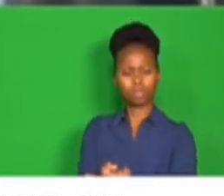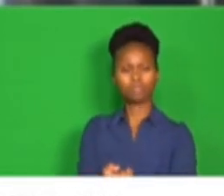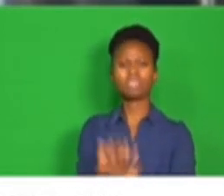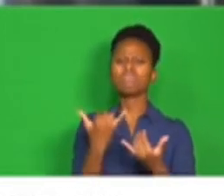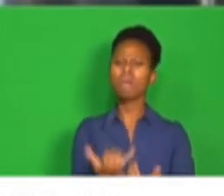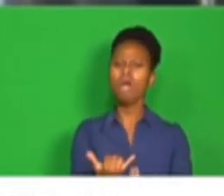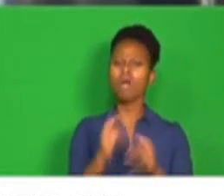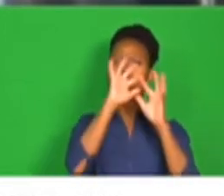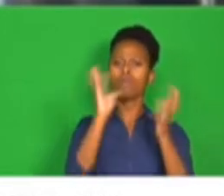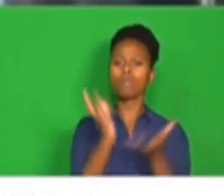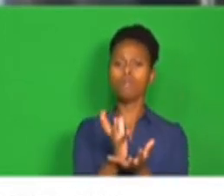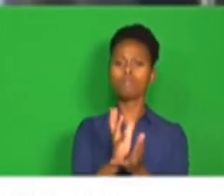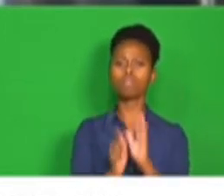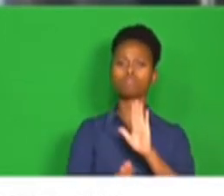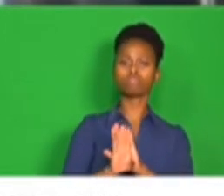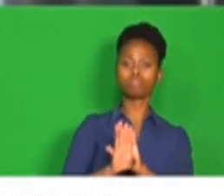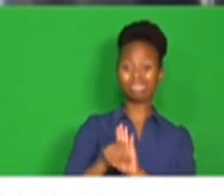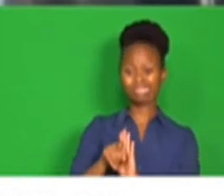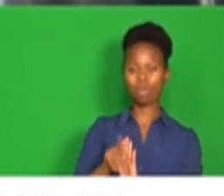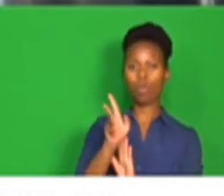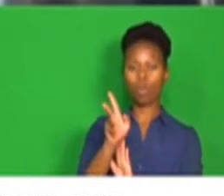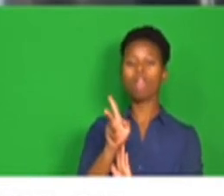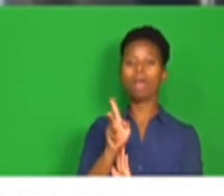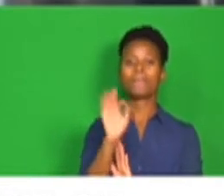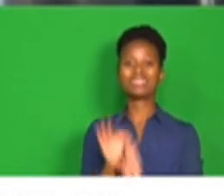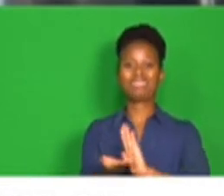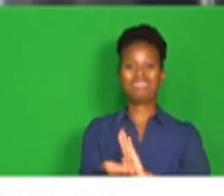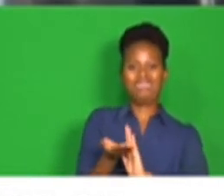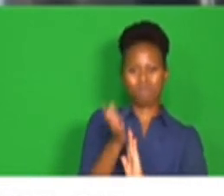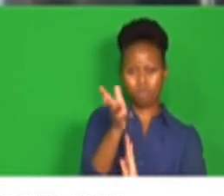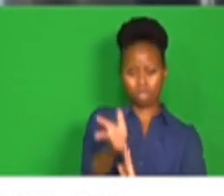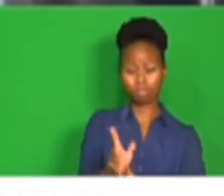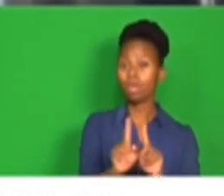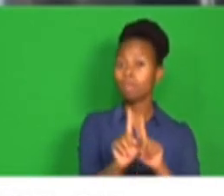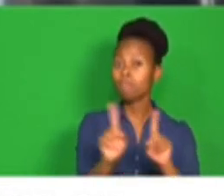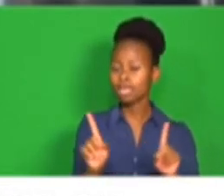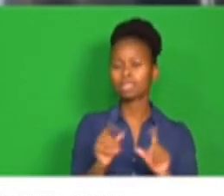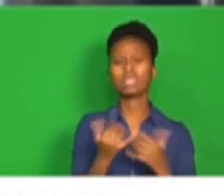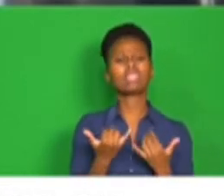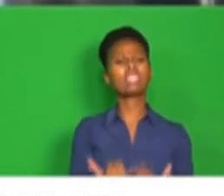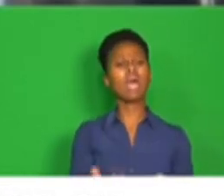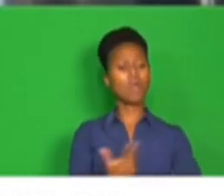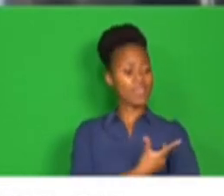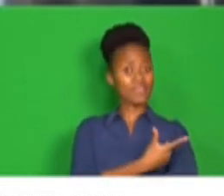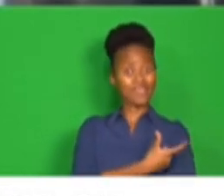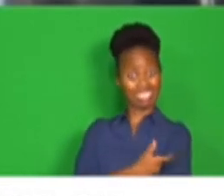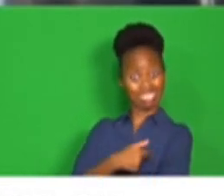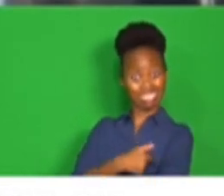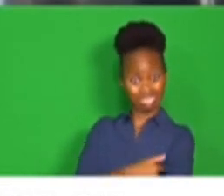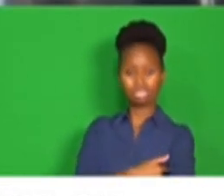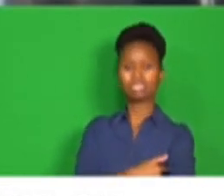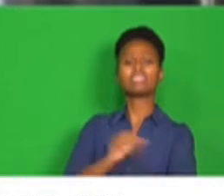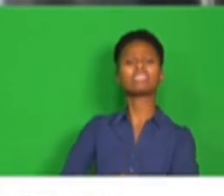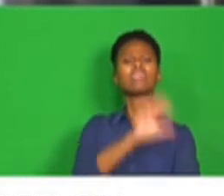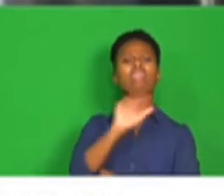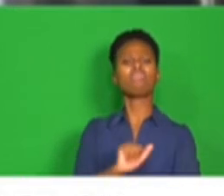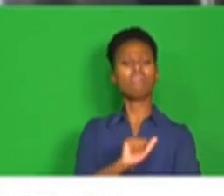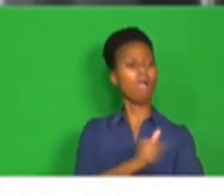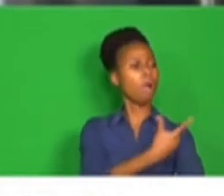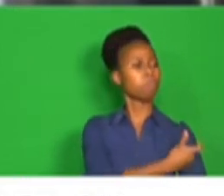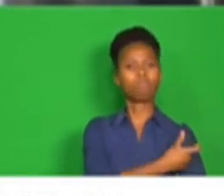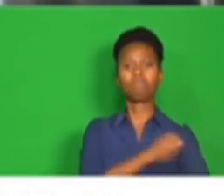for 2021 higher. However, global distribution of vaccines is likely to be slow and